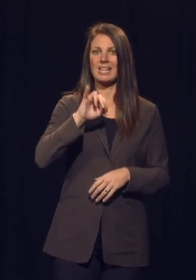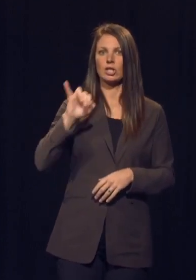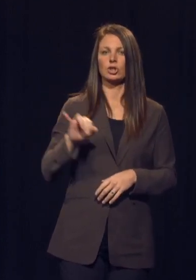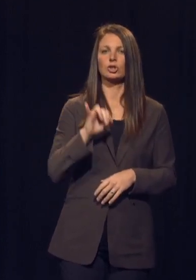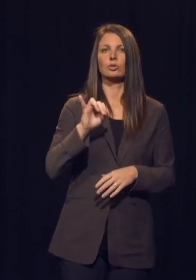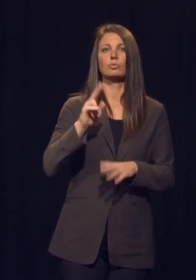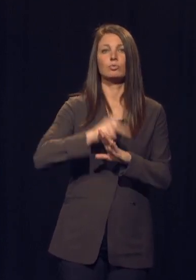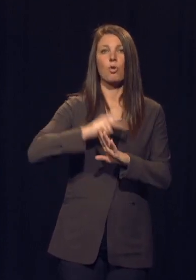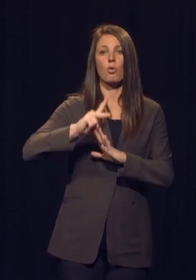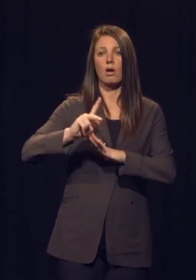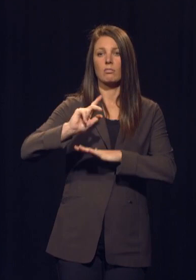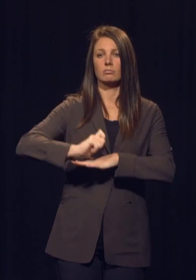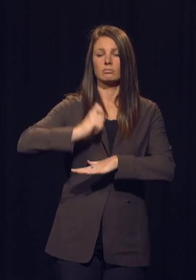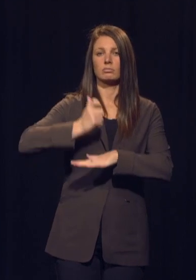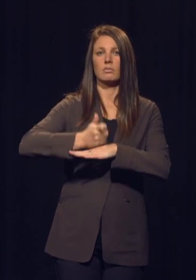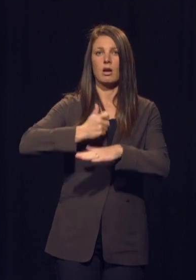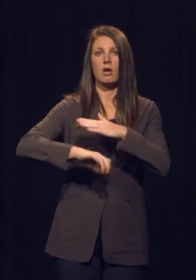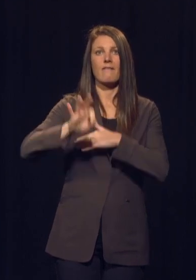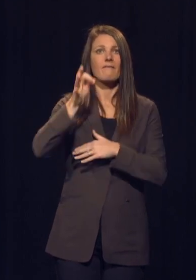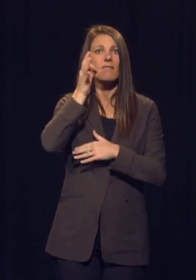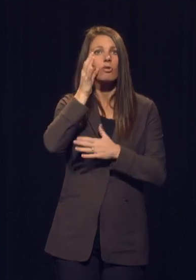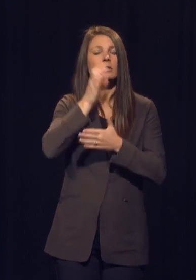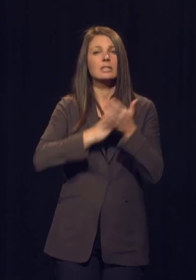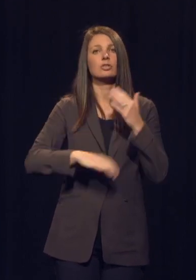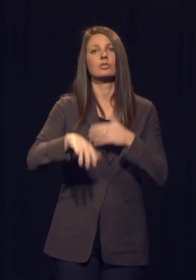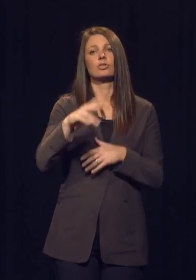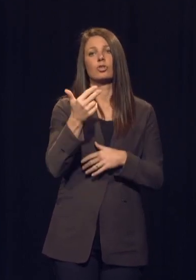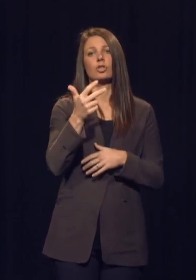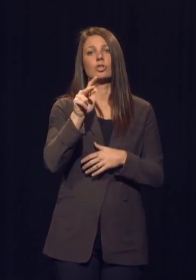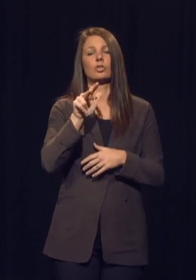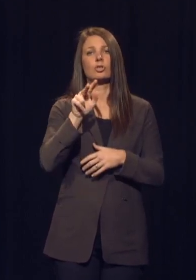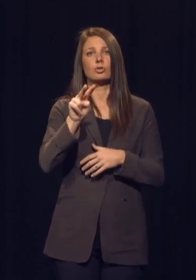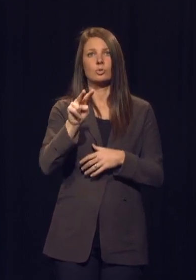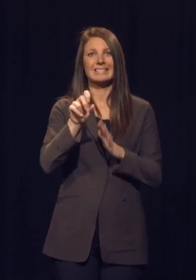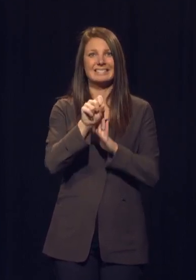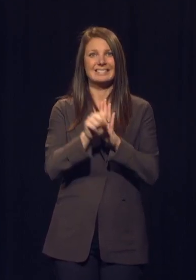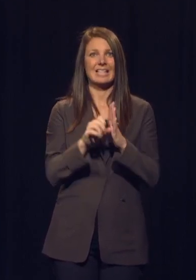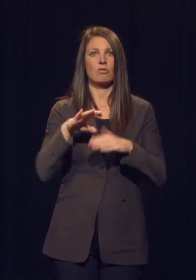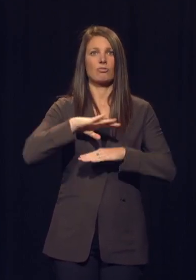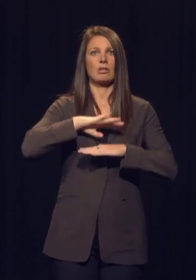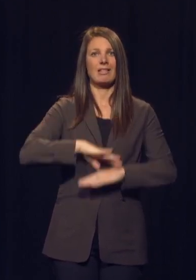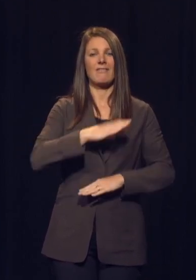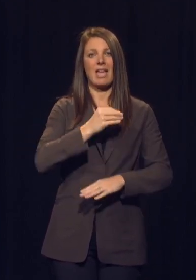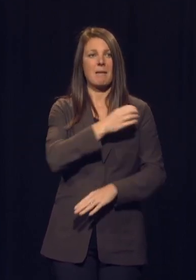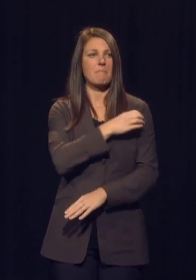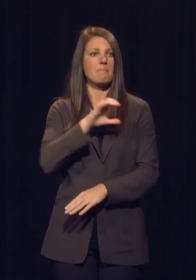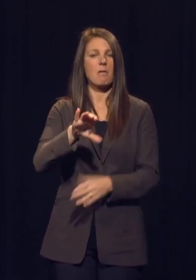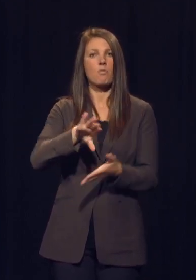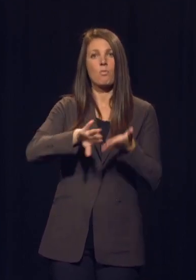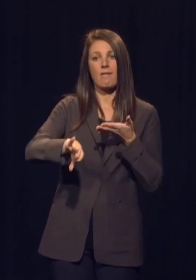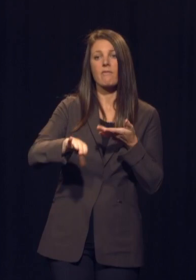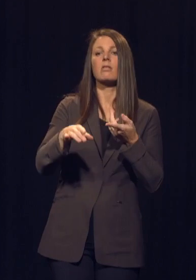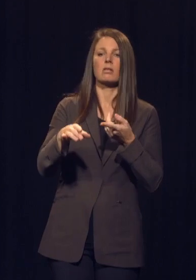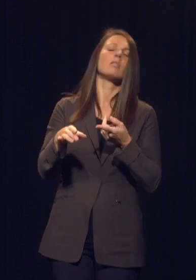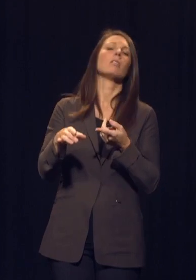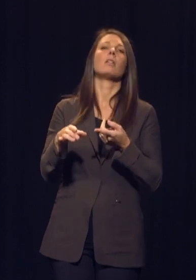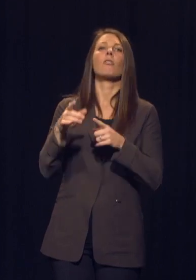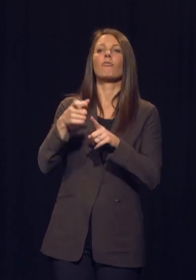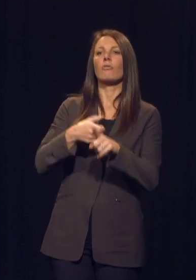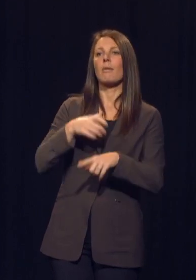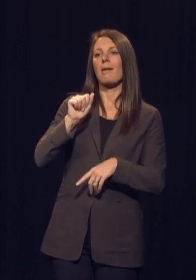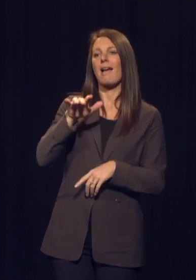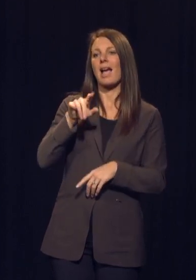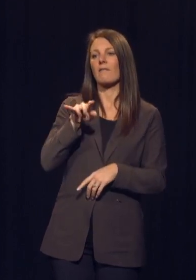created under the federal Section 1332 State Relief and Empowerment Waiver and enabled by Act 42